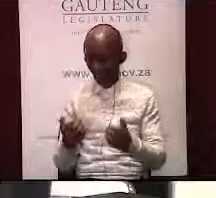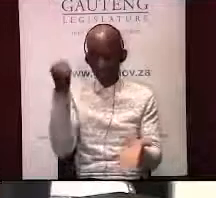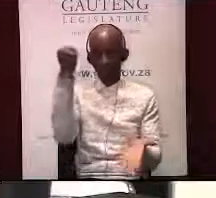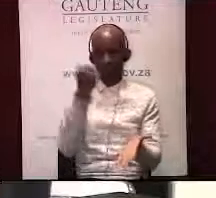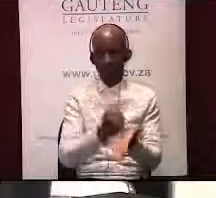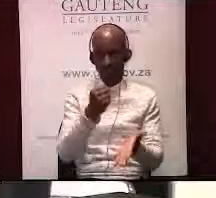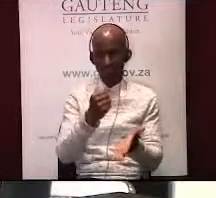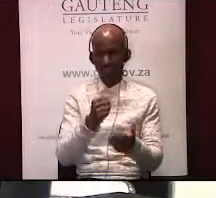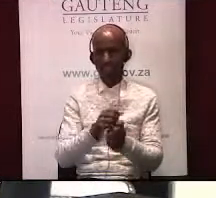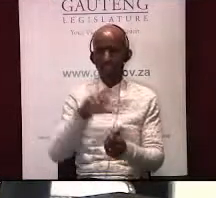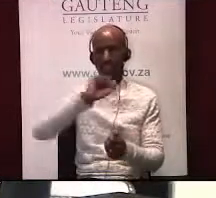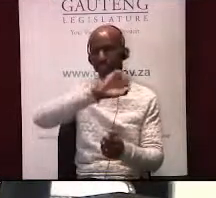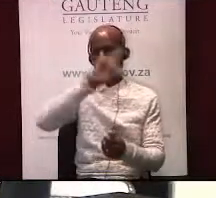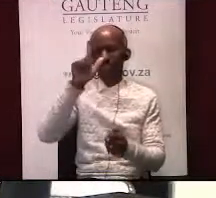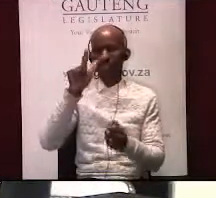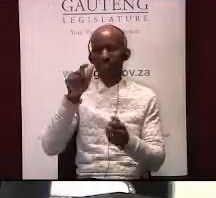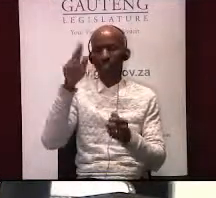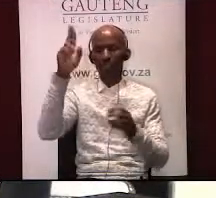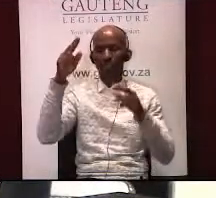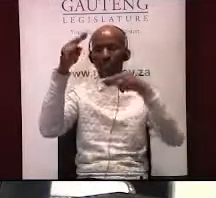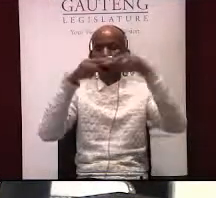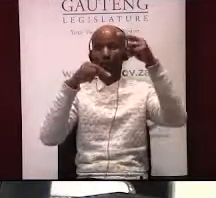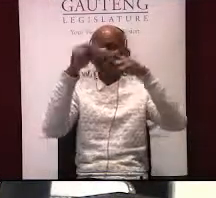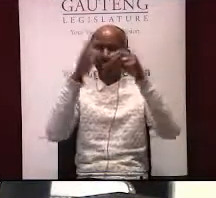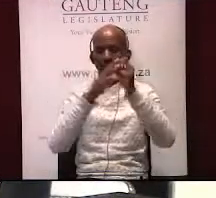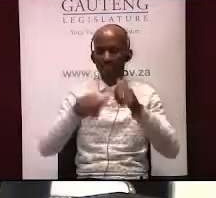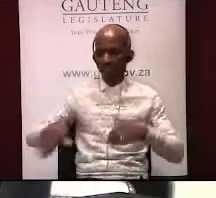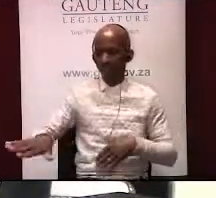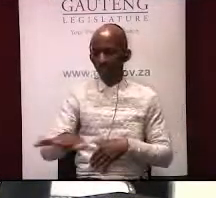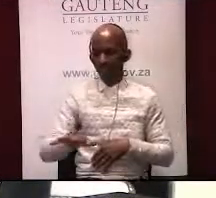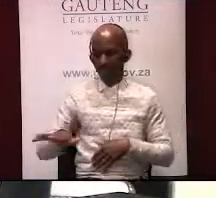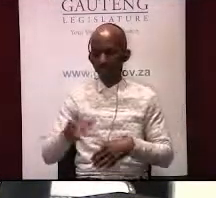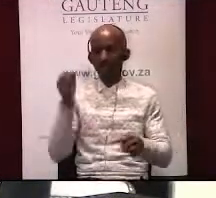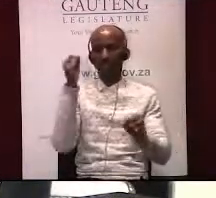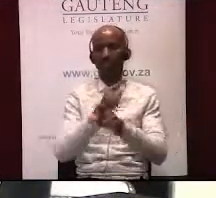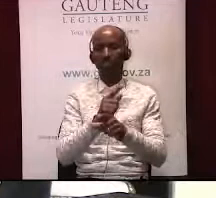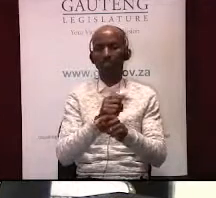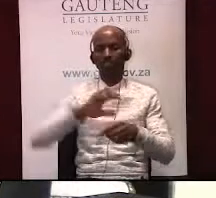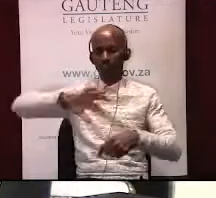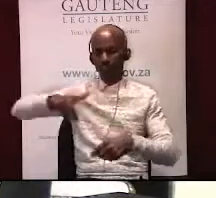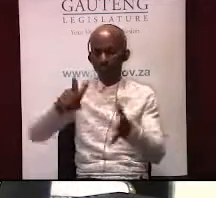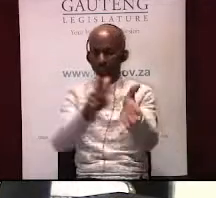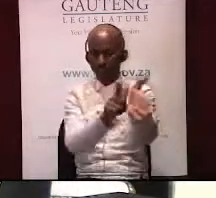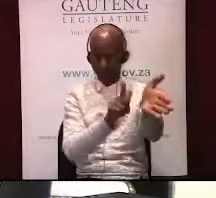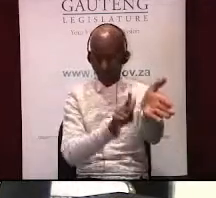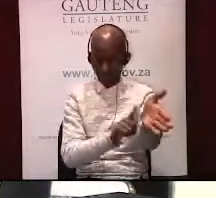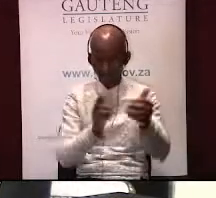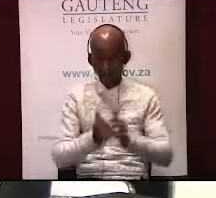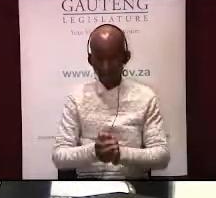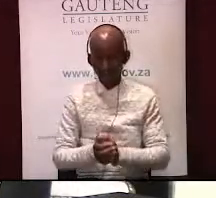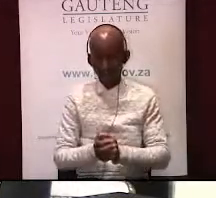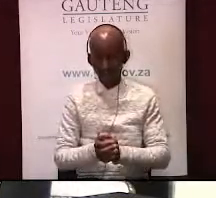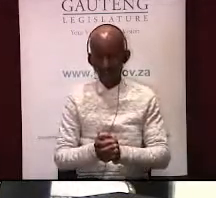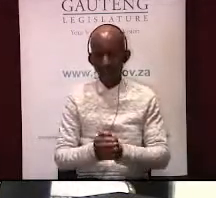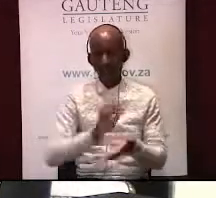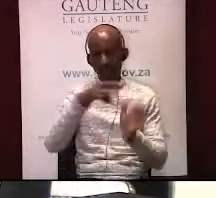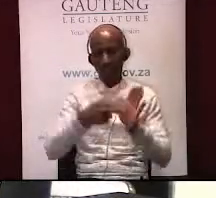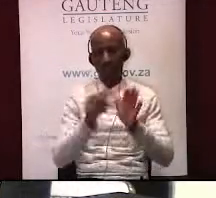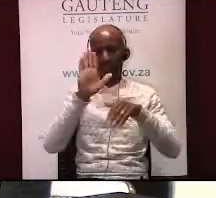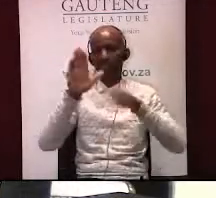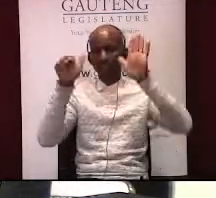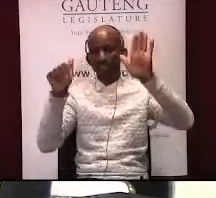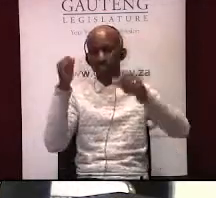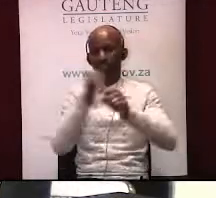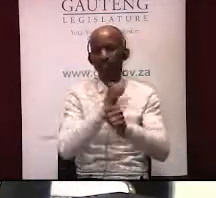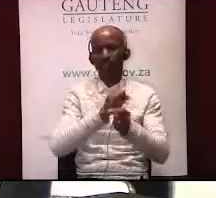as Silverstar Hotel as the precinct of the Gauteng Provincial Legislature in terms of Rule 56 of